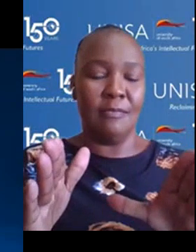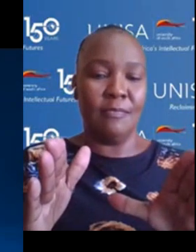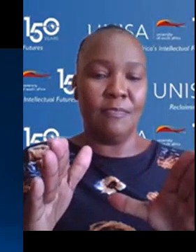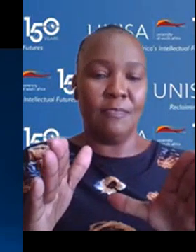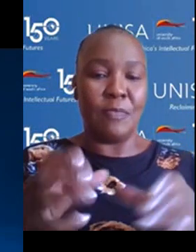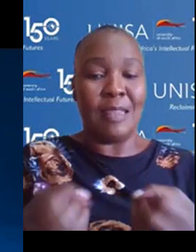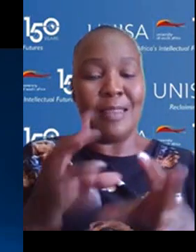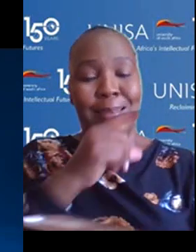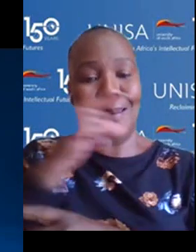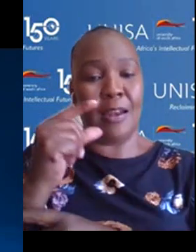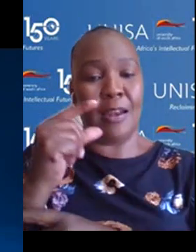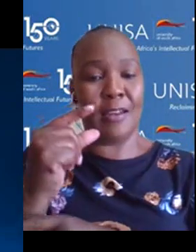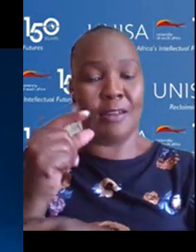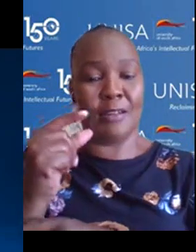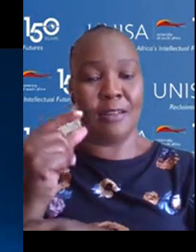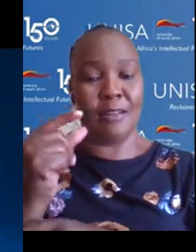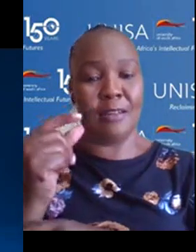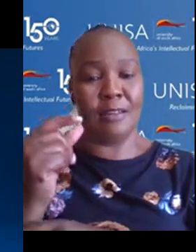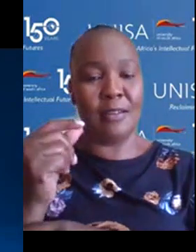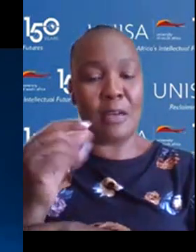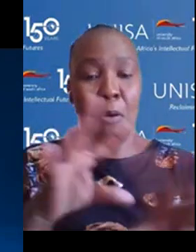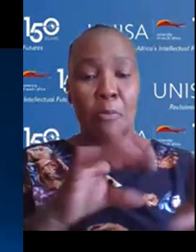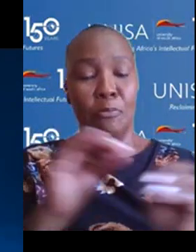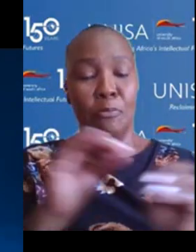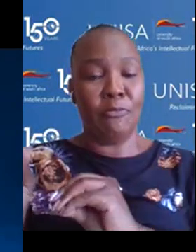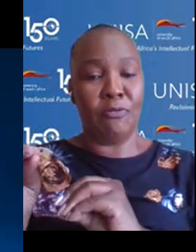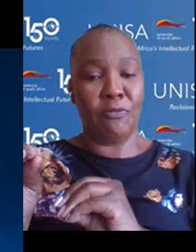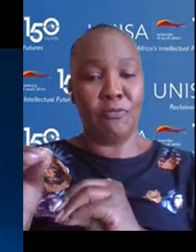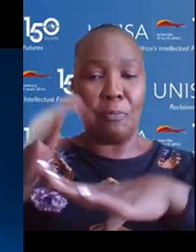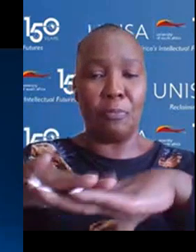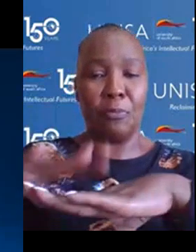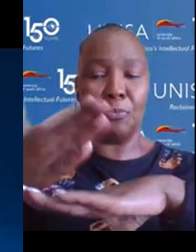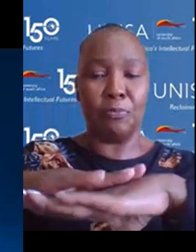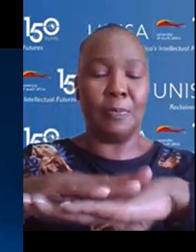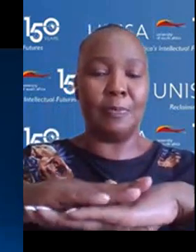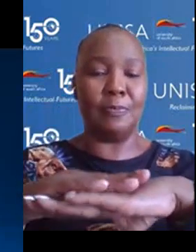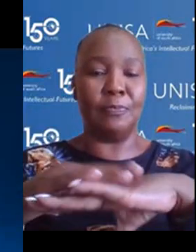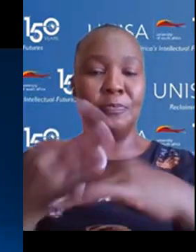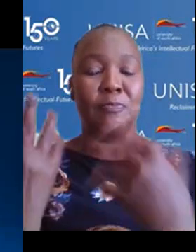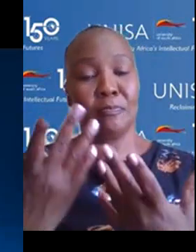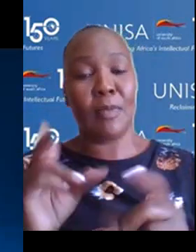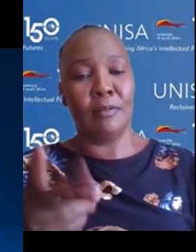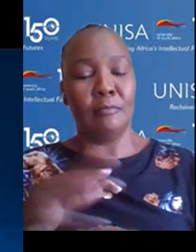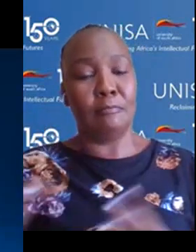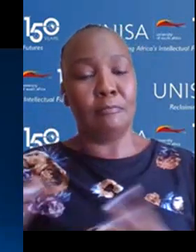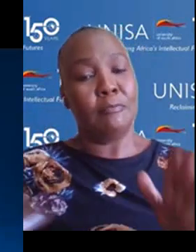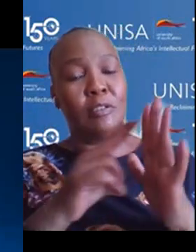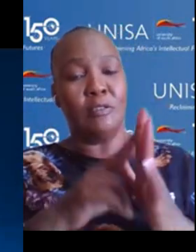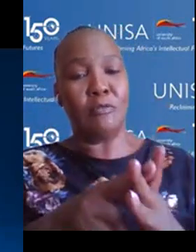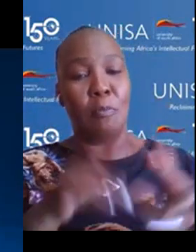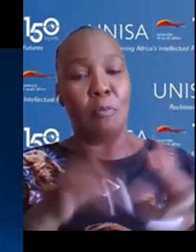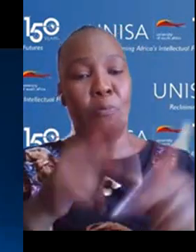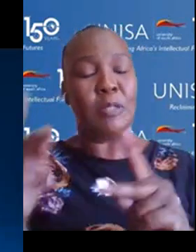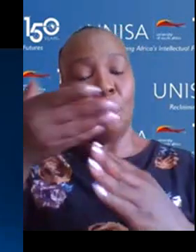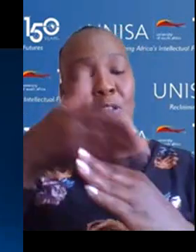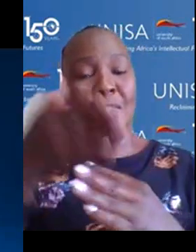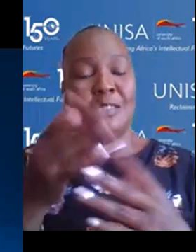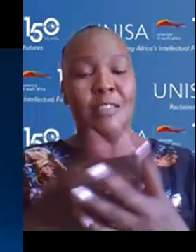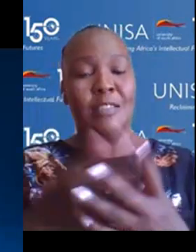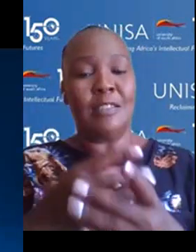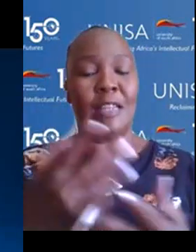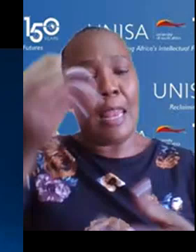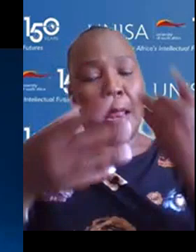rename it, move it, etc. We can also view the properties of a file and learn much more